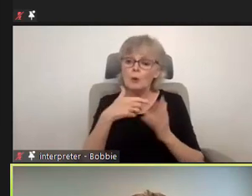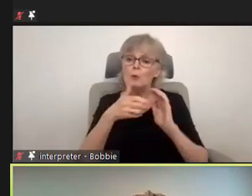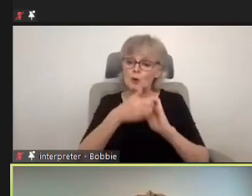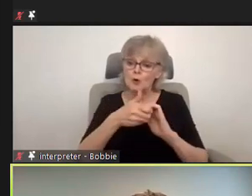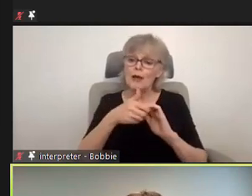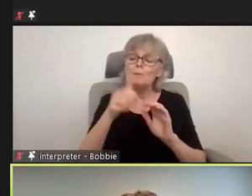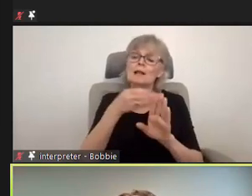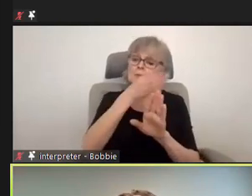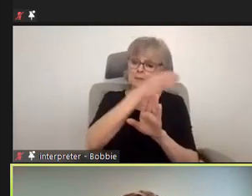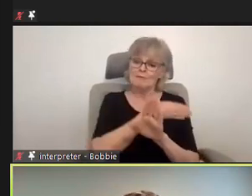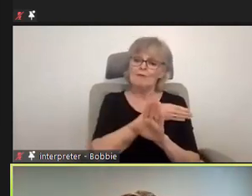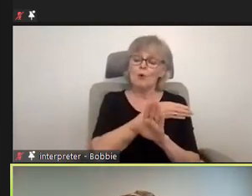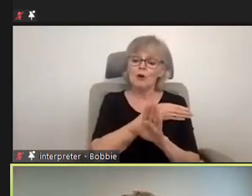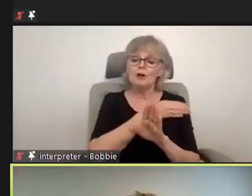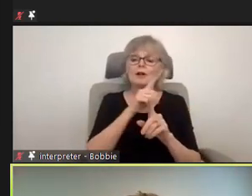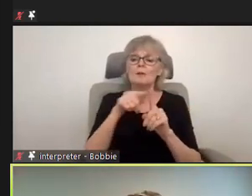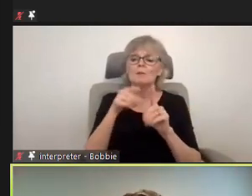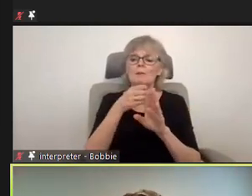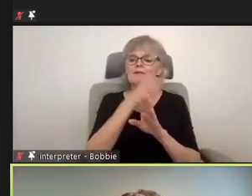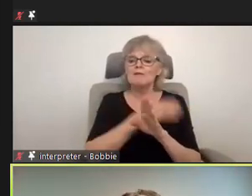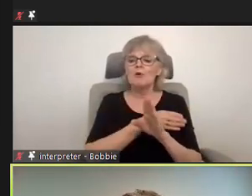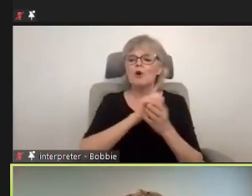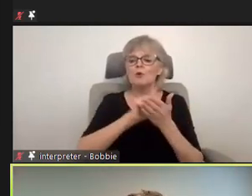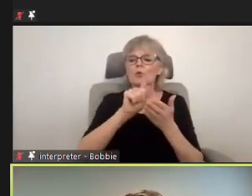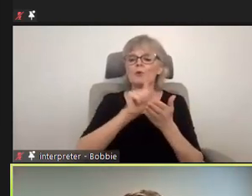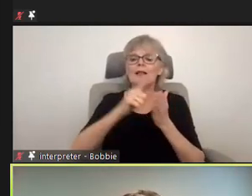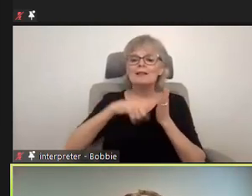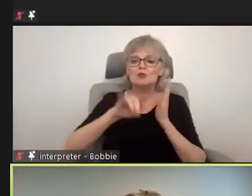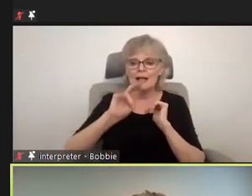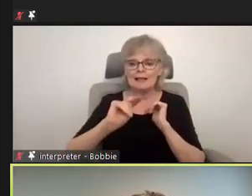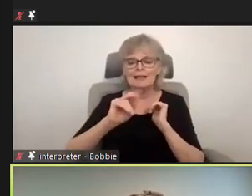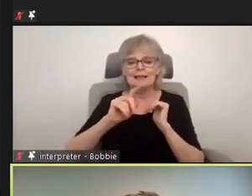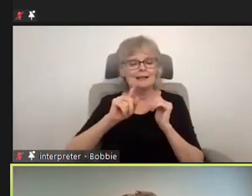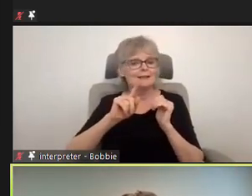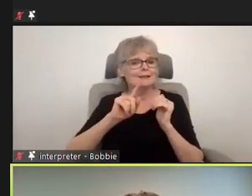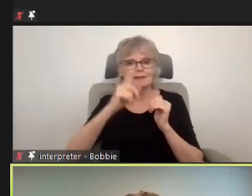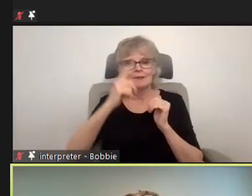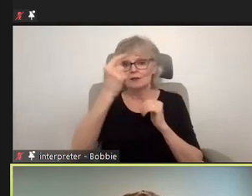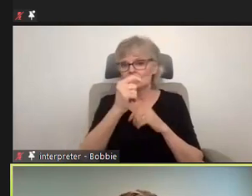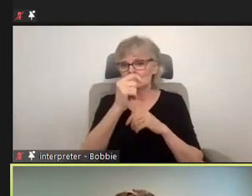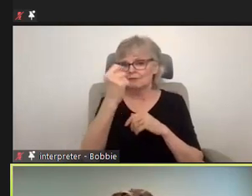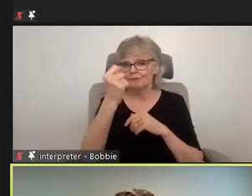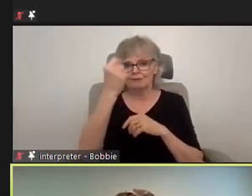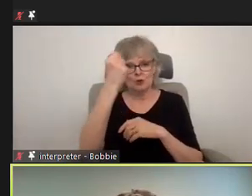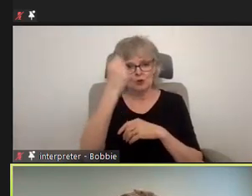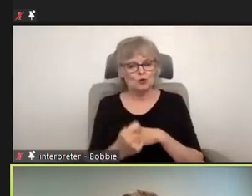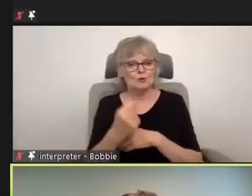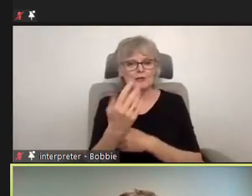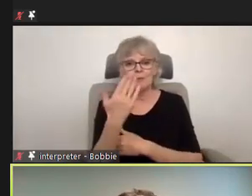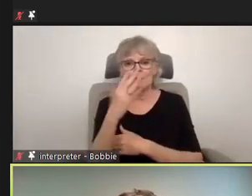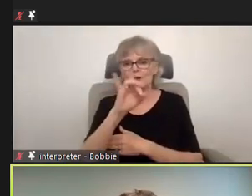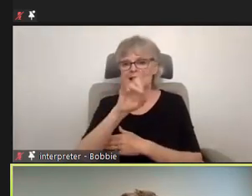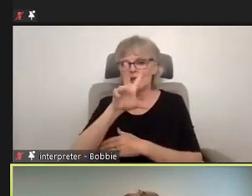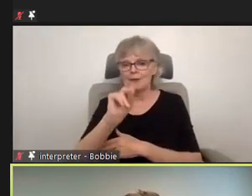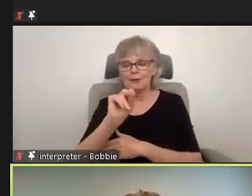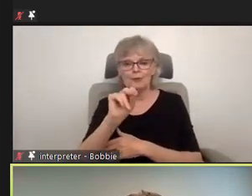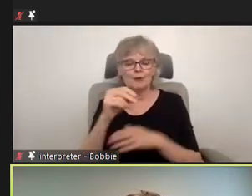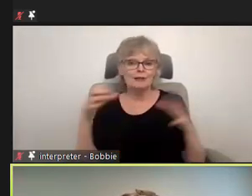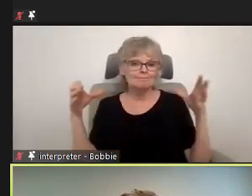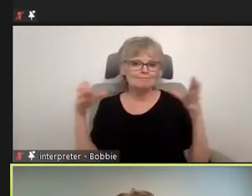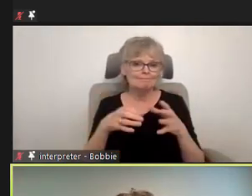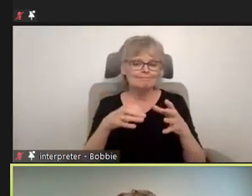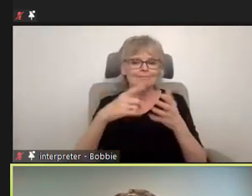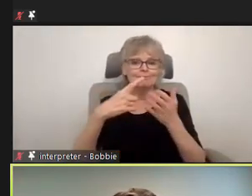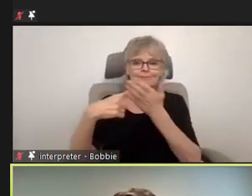but at the beginning of the pandemic, we set up weekly check-ins every single week, Tuesday mornings at 8:30, to talk about